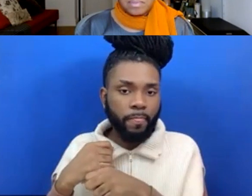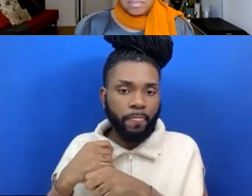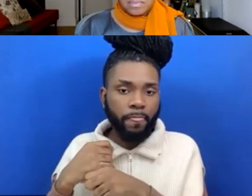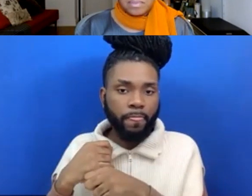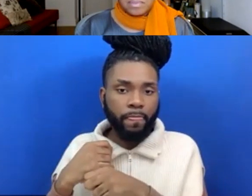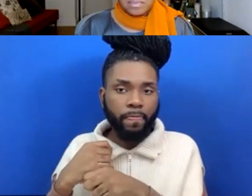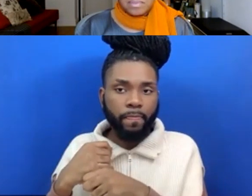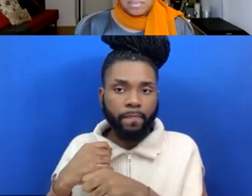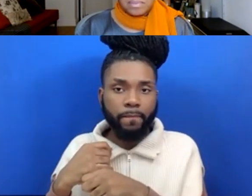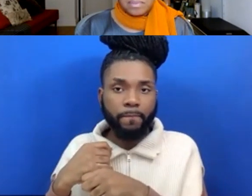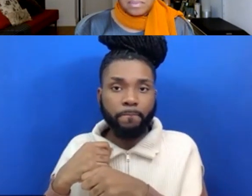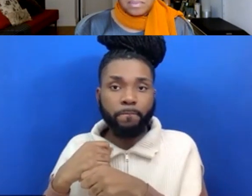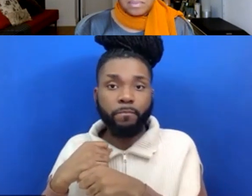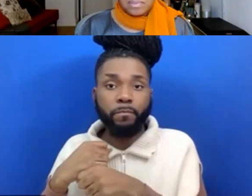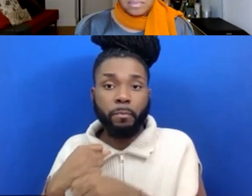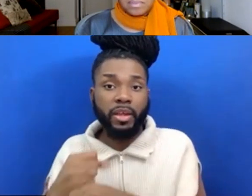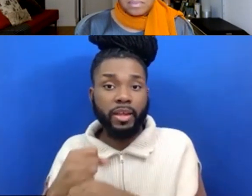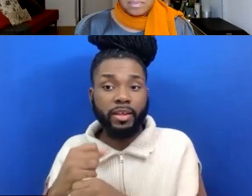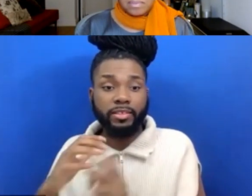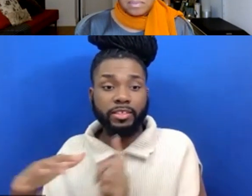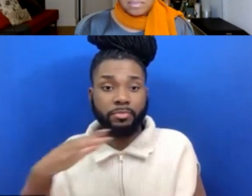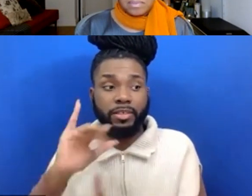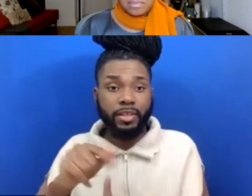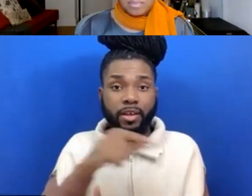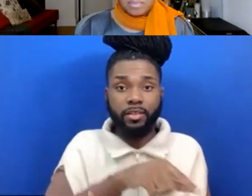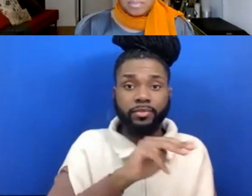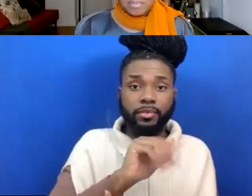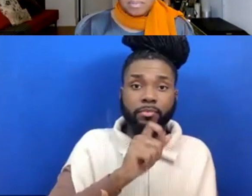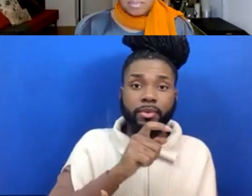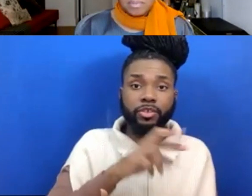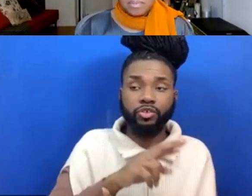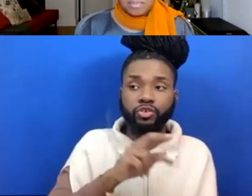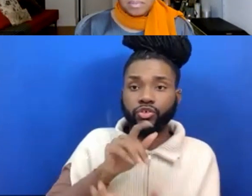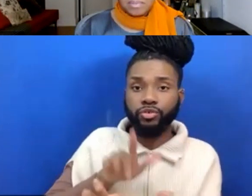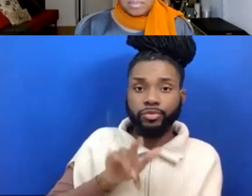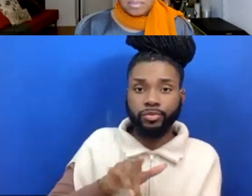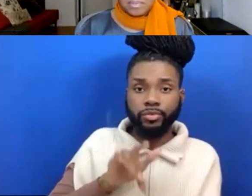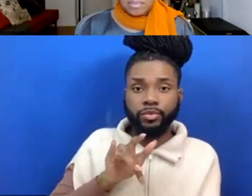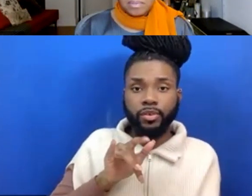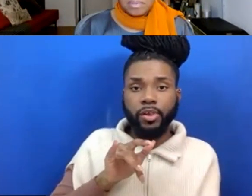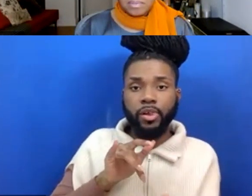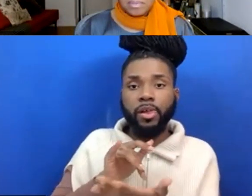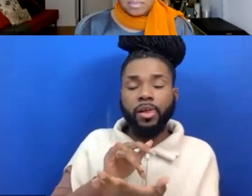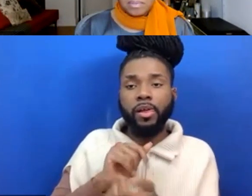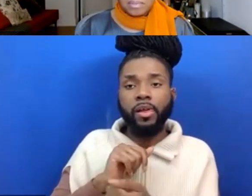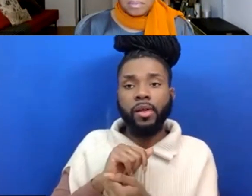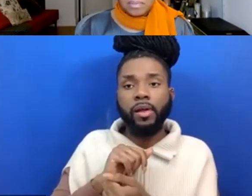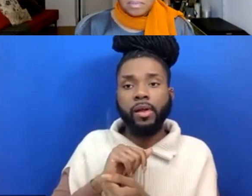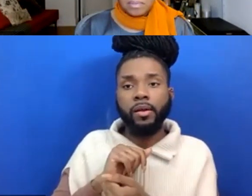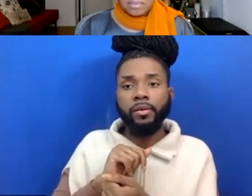the master then kind of siphons from, right? So whereas in a kind of in the